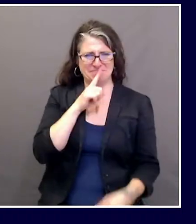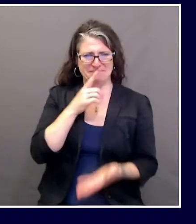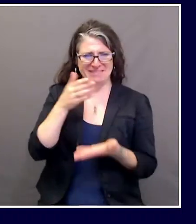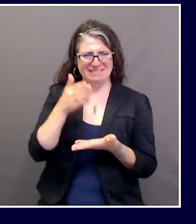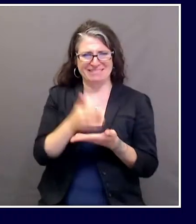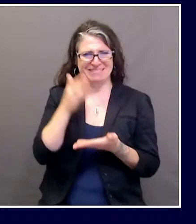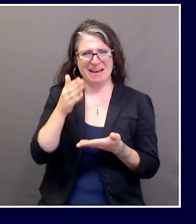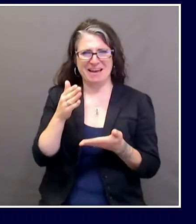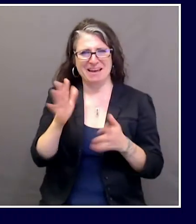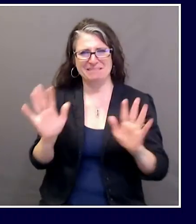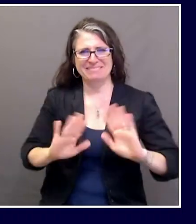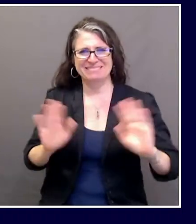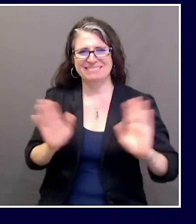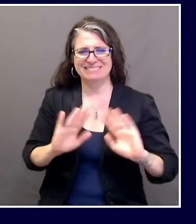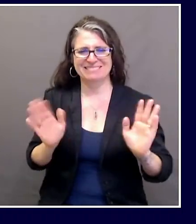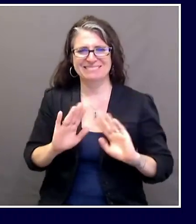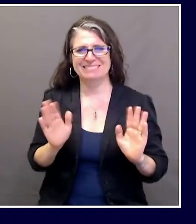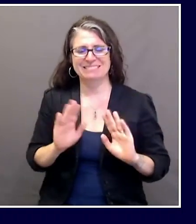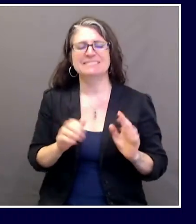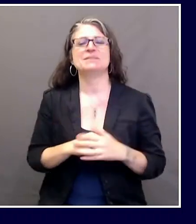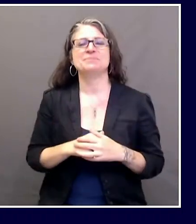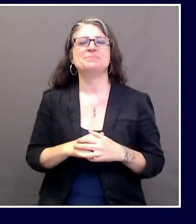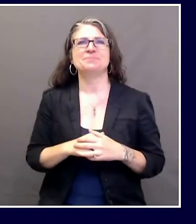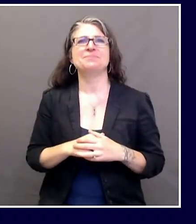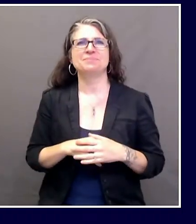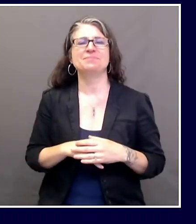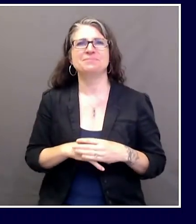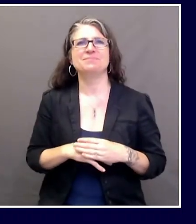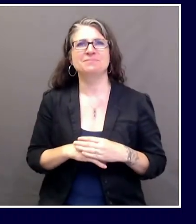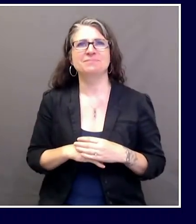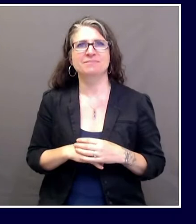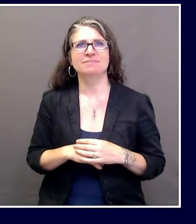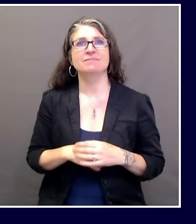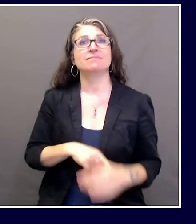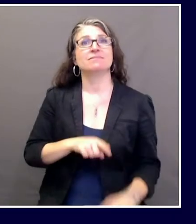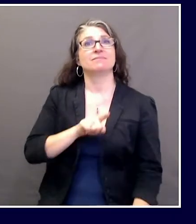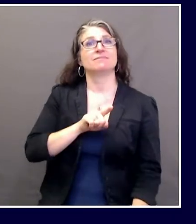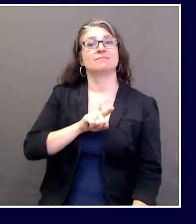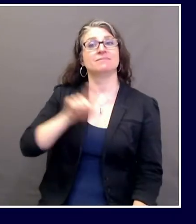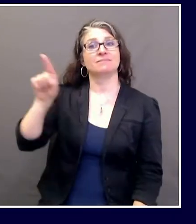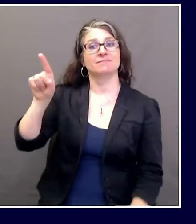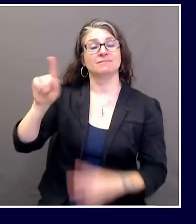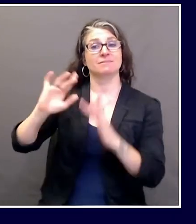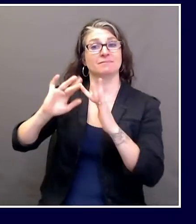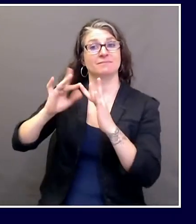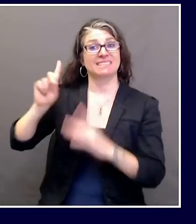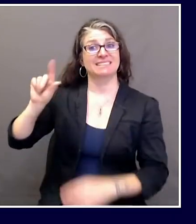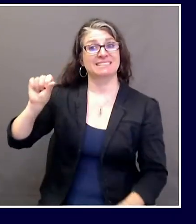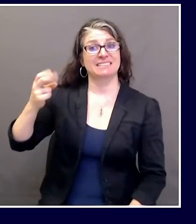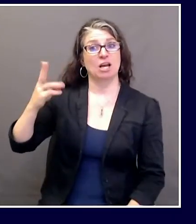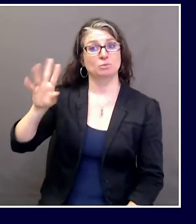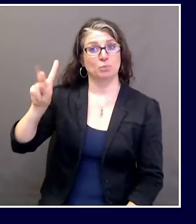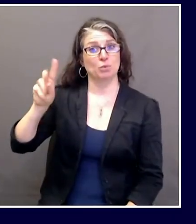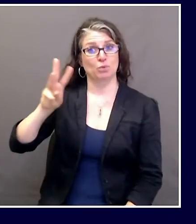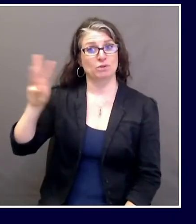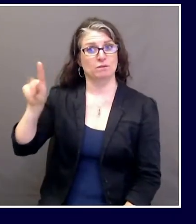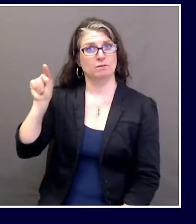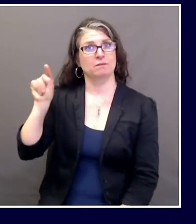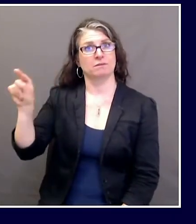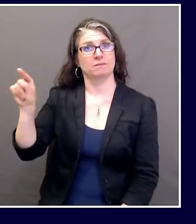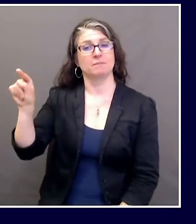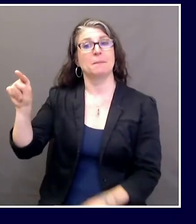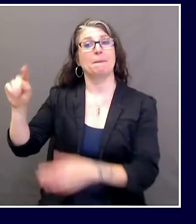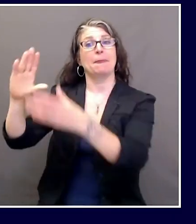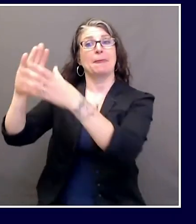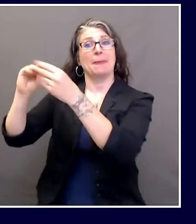posting on the vaccine dashboard a zip code map that tries to identify two different metrics or looks at counties and color codes in